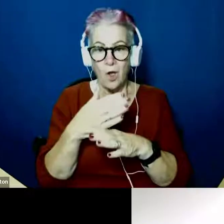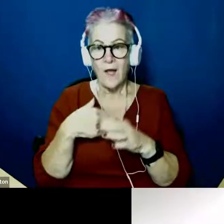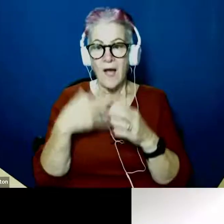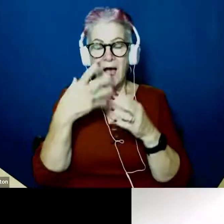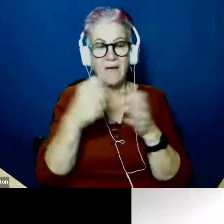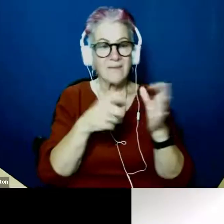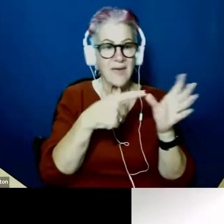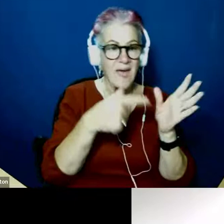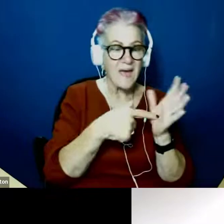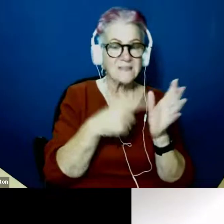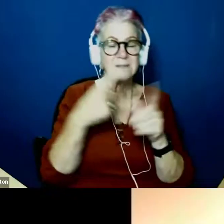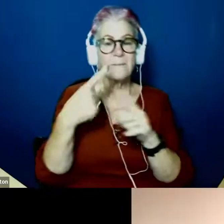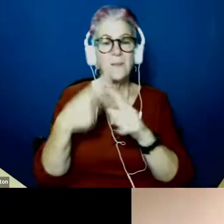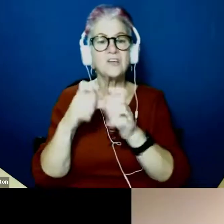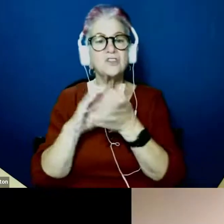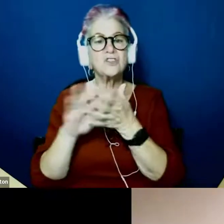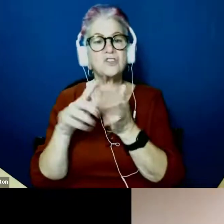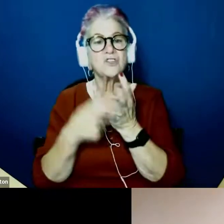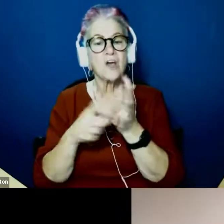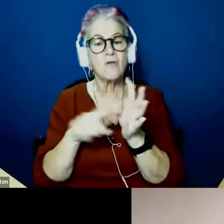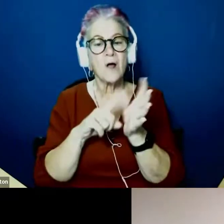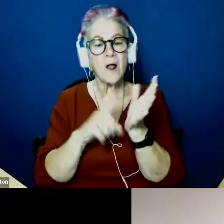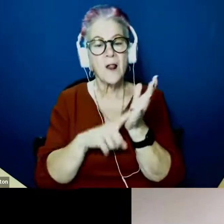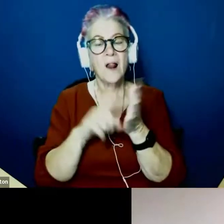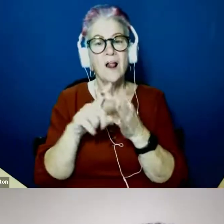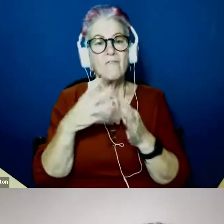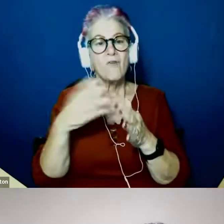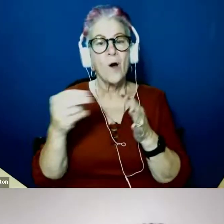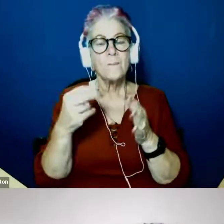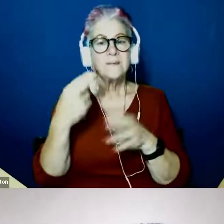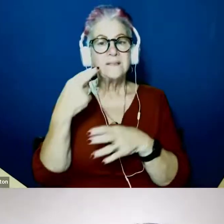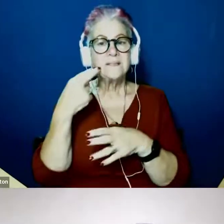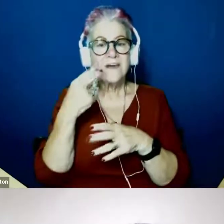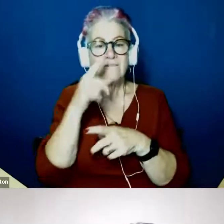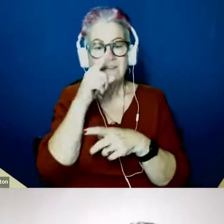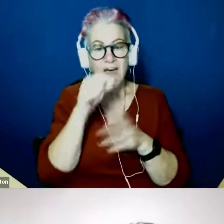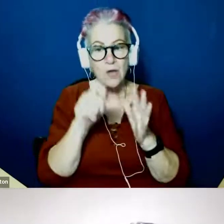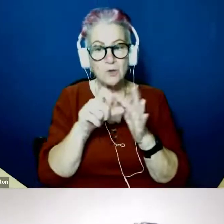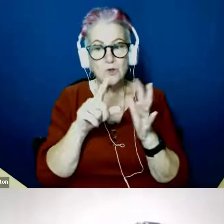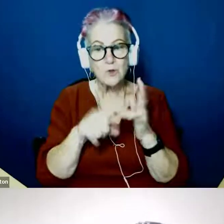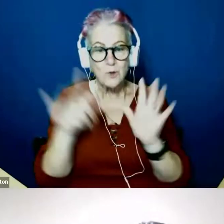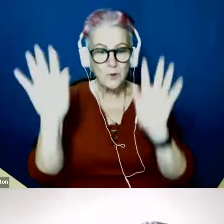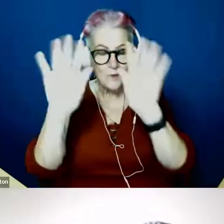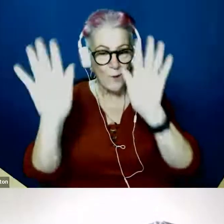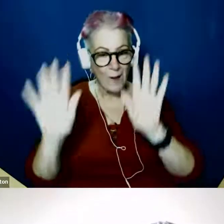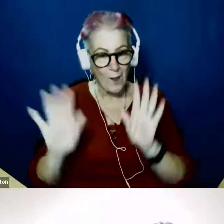also Cheryl with me from Deaf Can Do today. So let's see if this works.